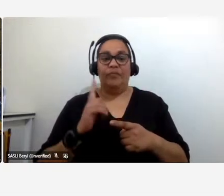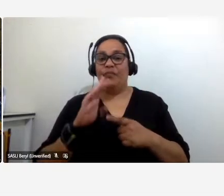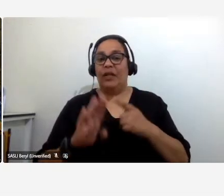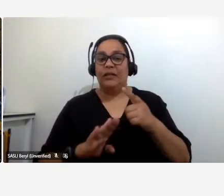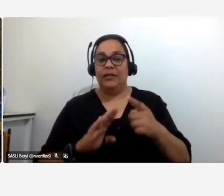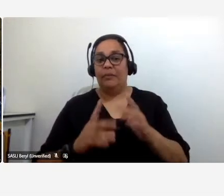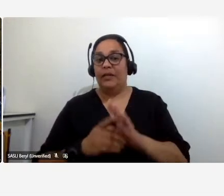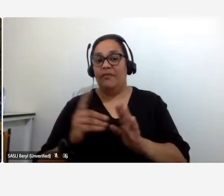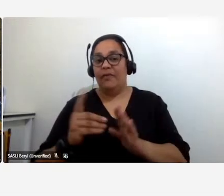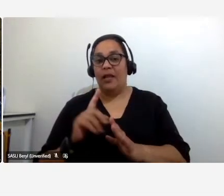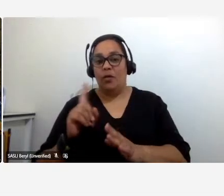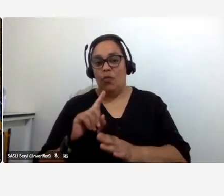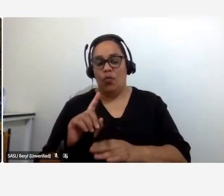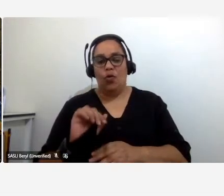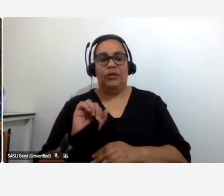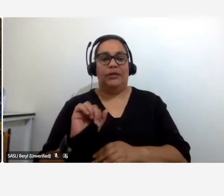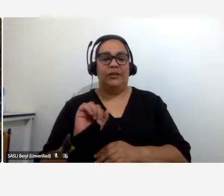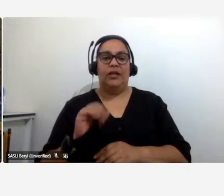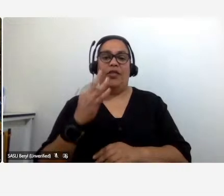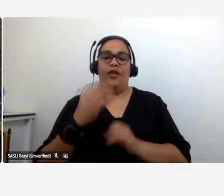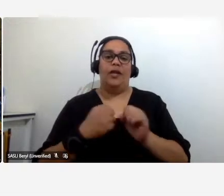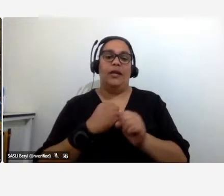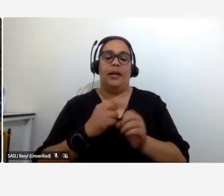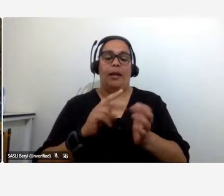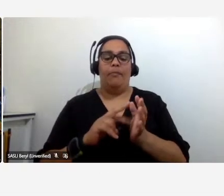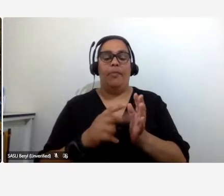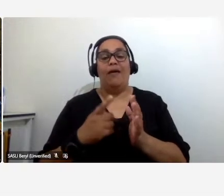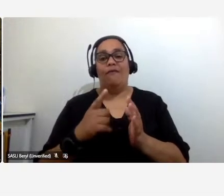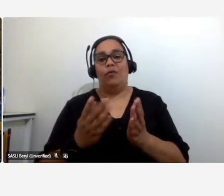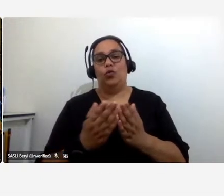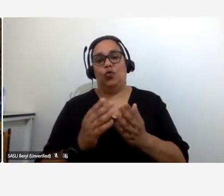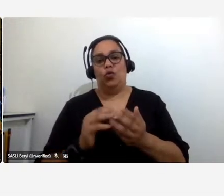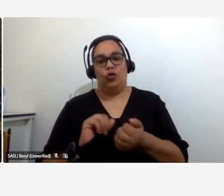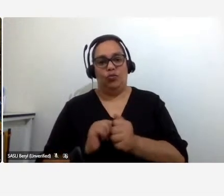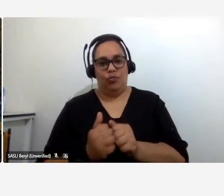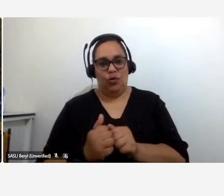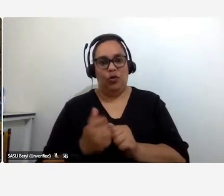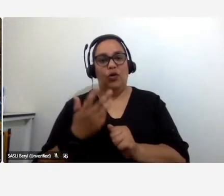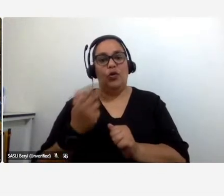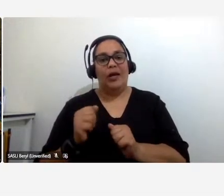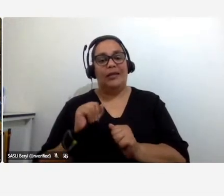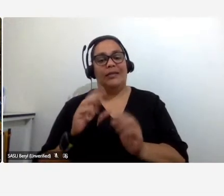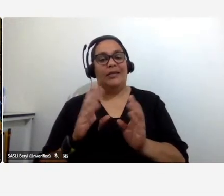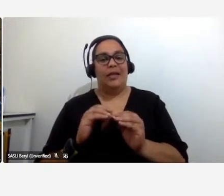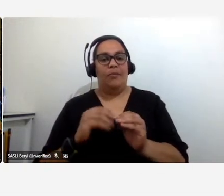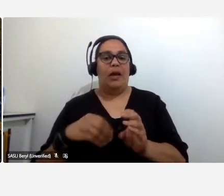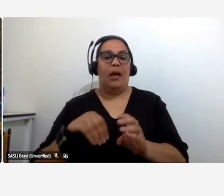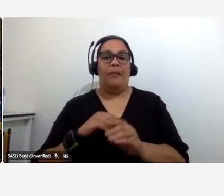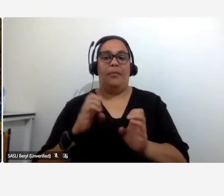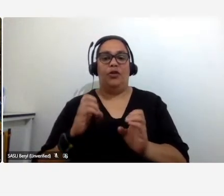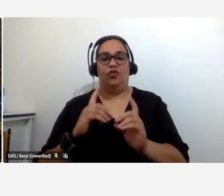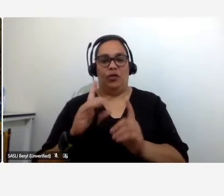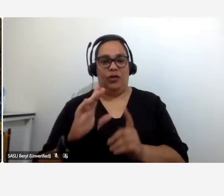in developing a 3-year plan for school sports is having that seminar with education,